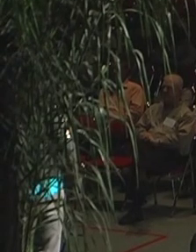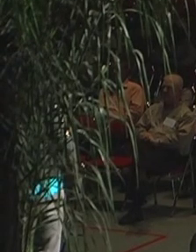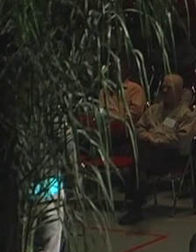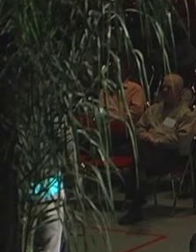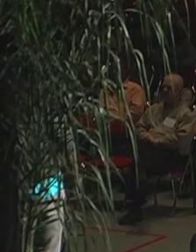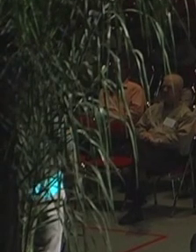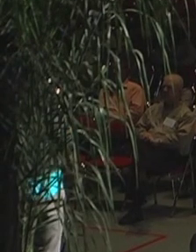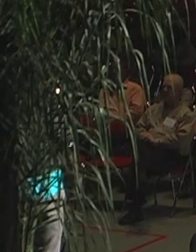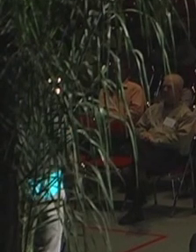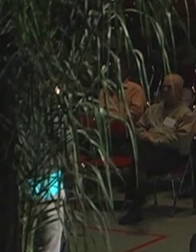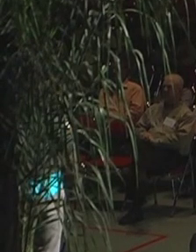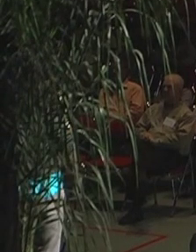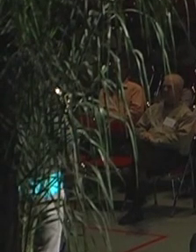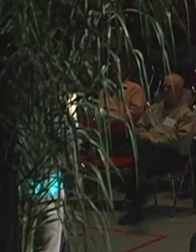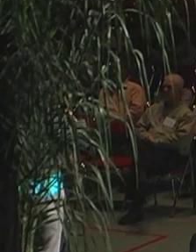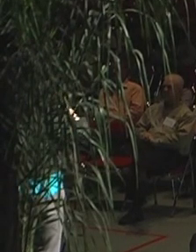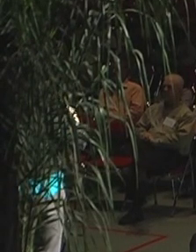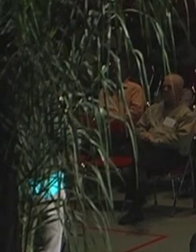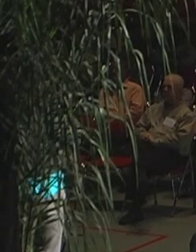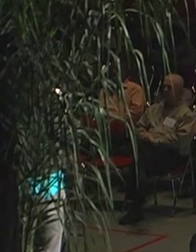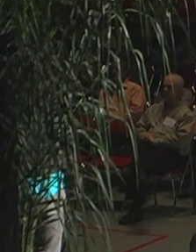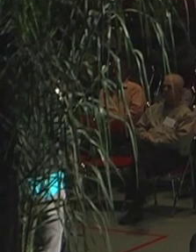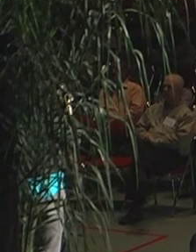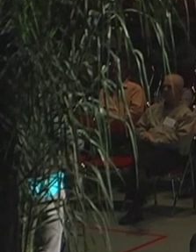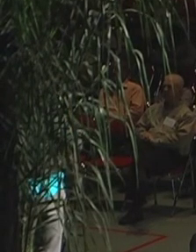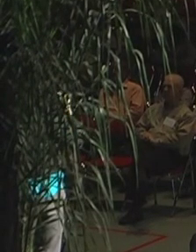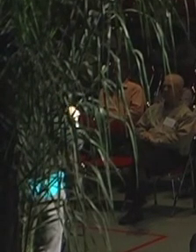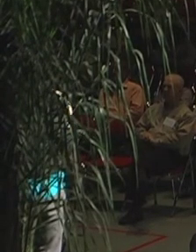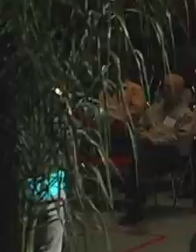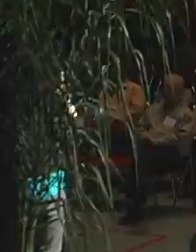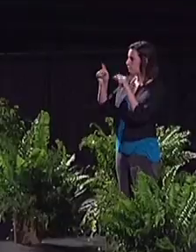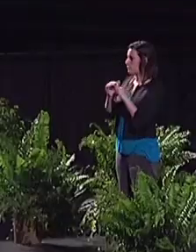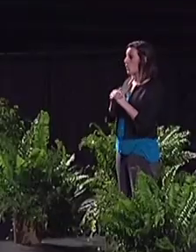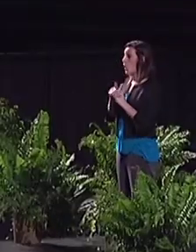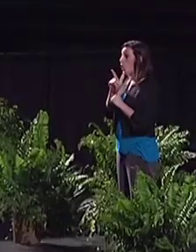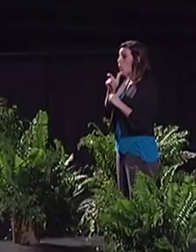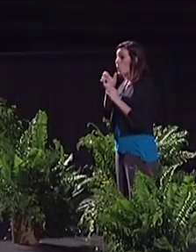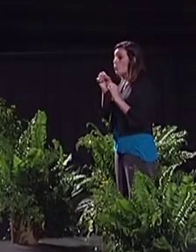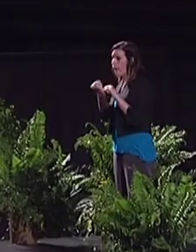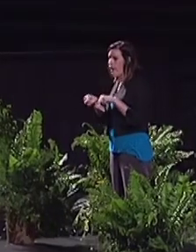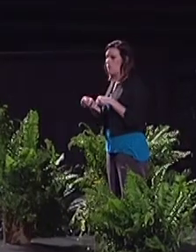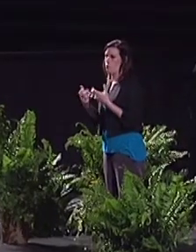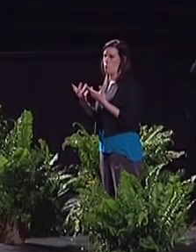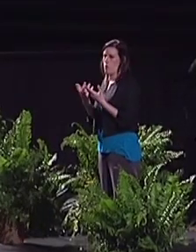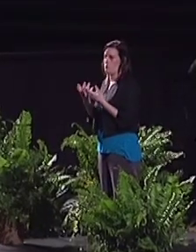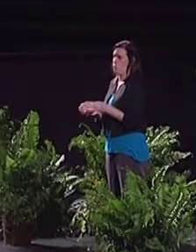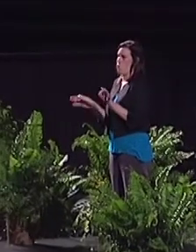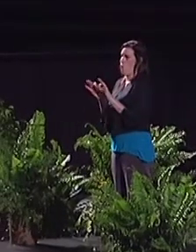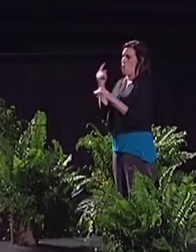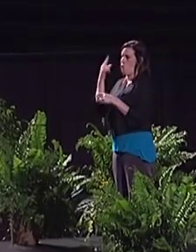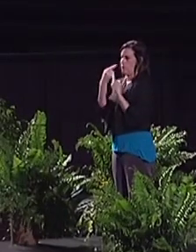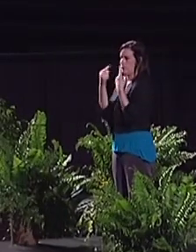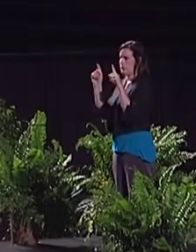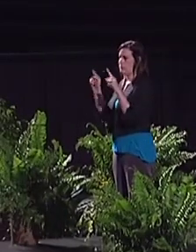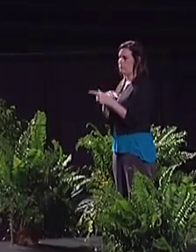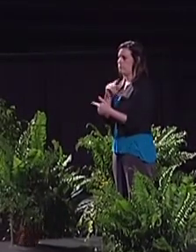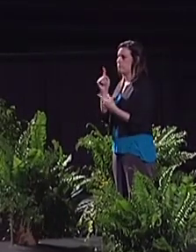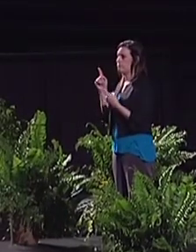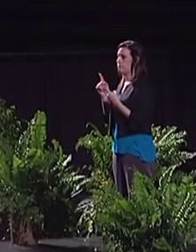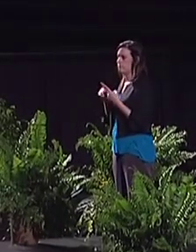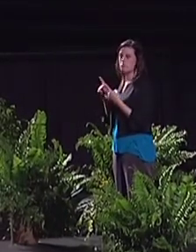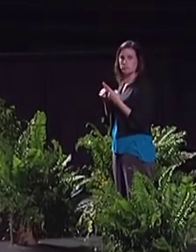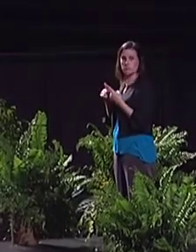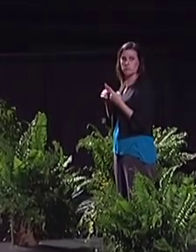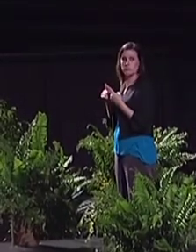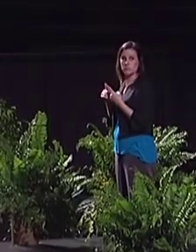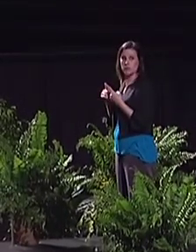means that not everyone's going to be able to do it. So who can do it? What are the keys to success? The main key to success is,